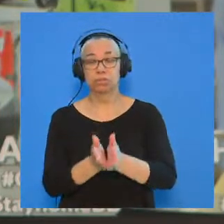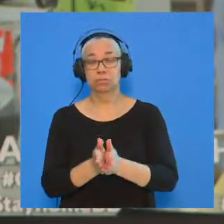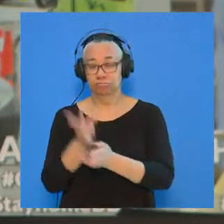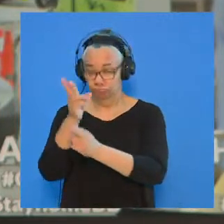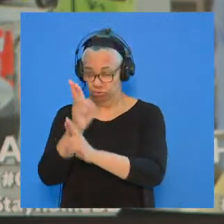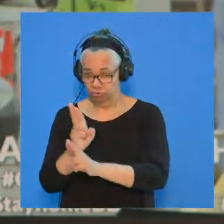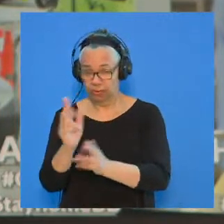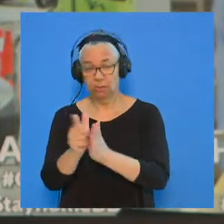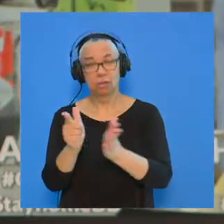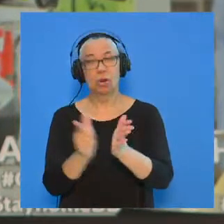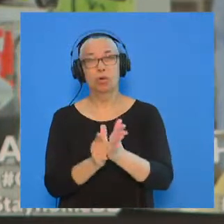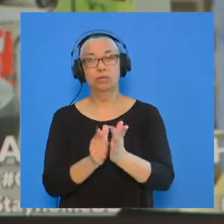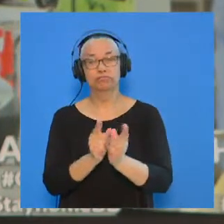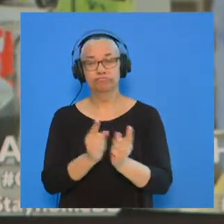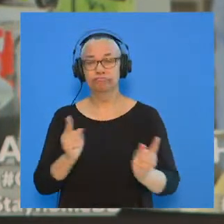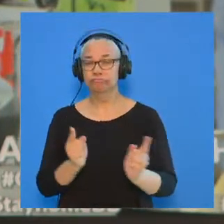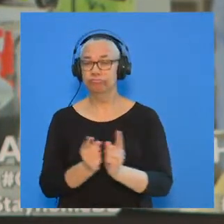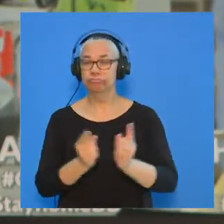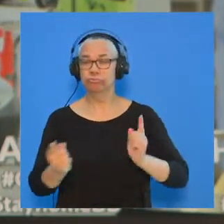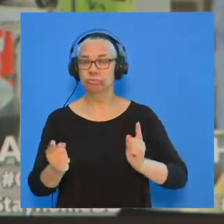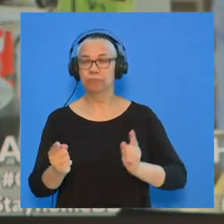distancing. All right, thank you very much.